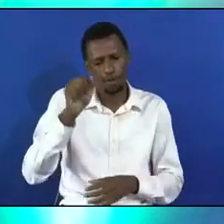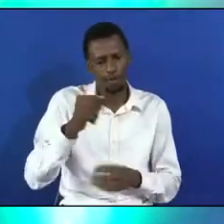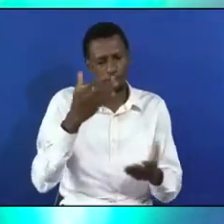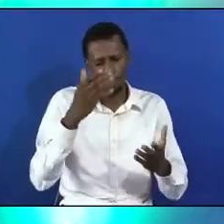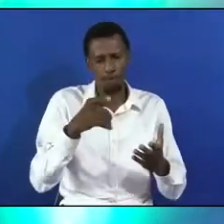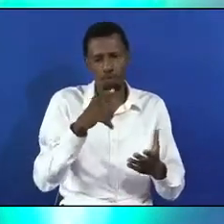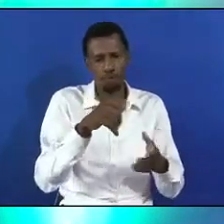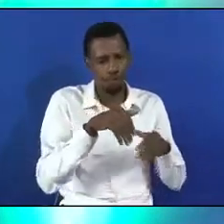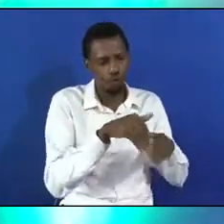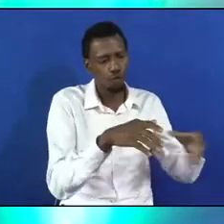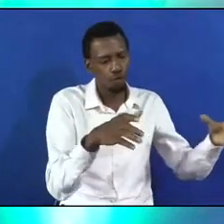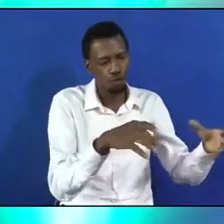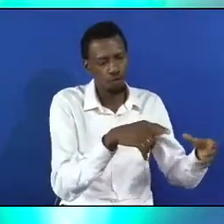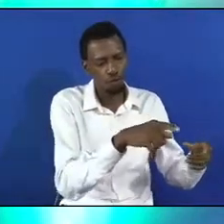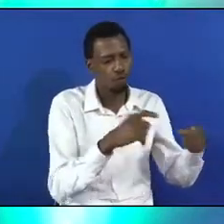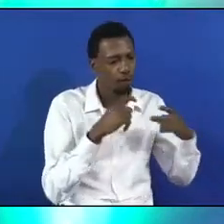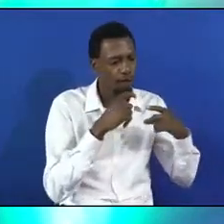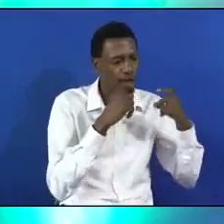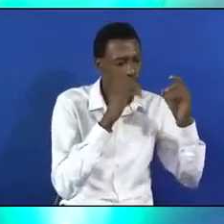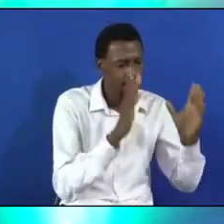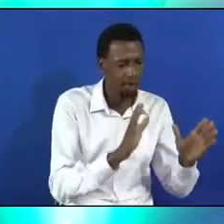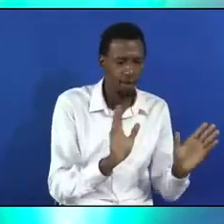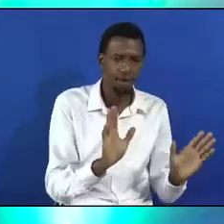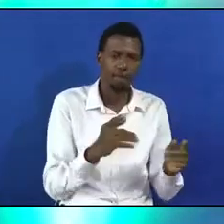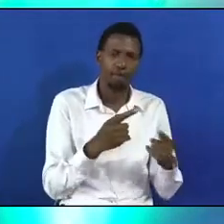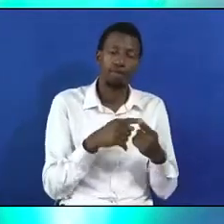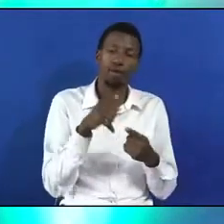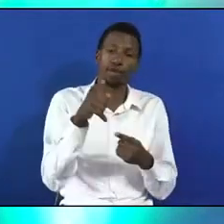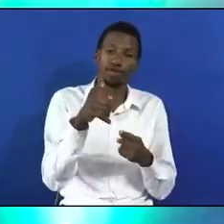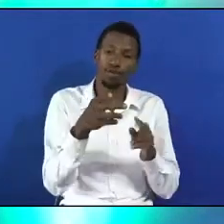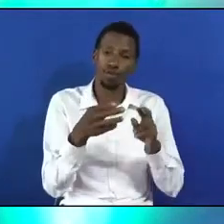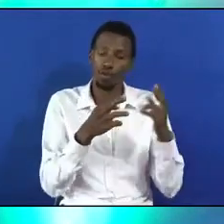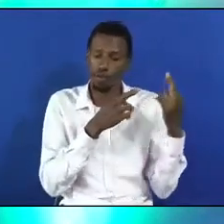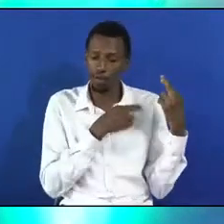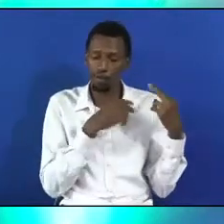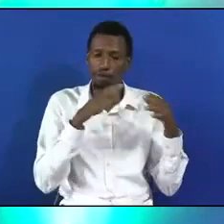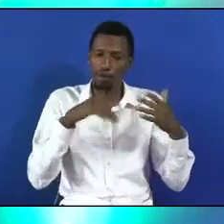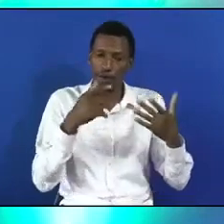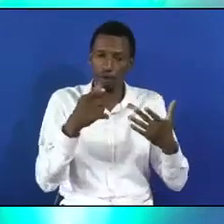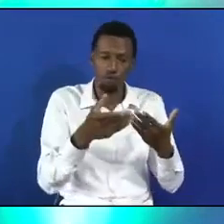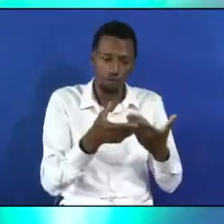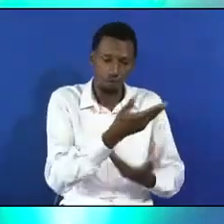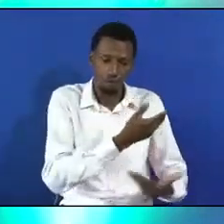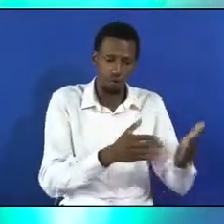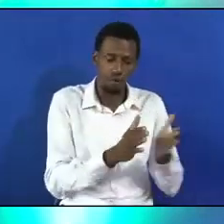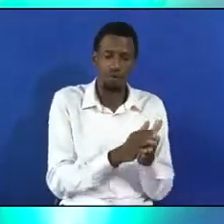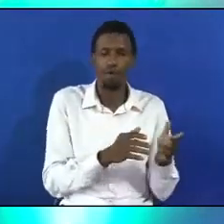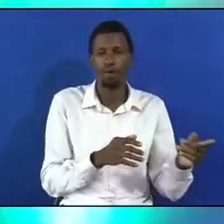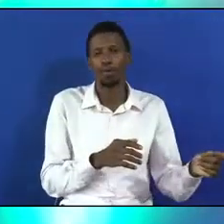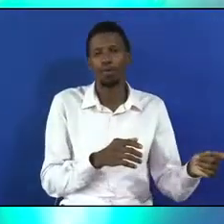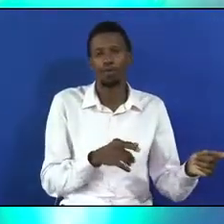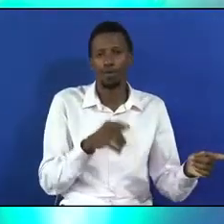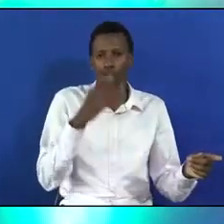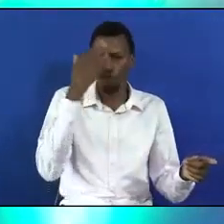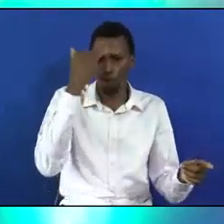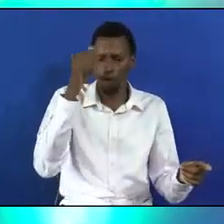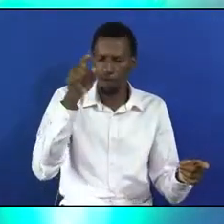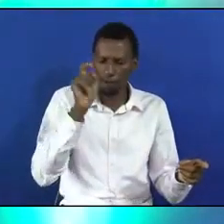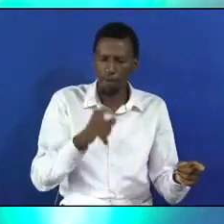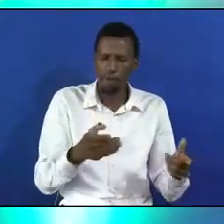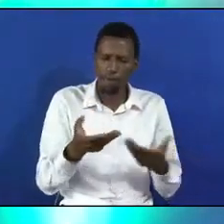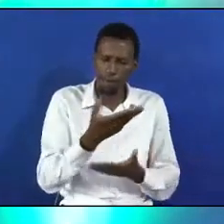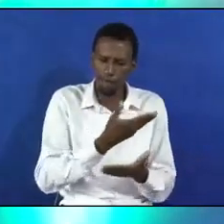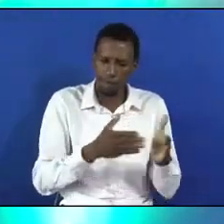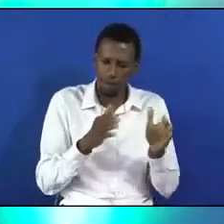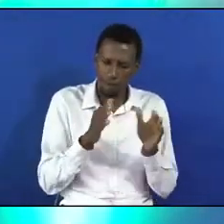their counsel, but you are responsible of how you relate with them, because you are supposed to relate with them in an inimitable way so